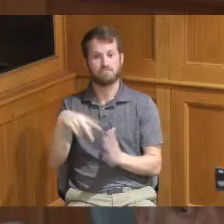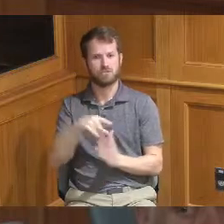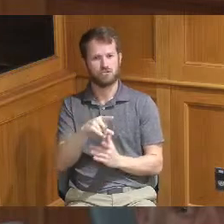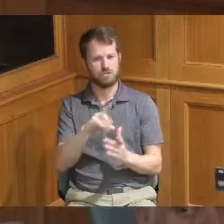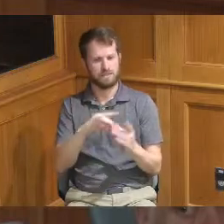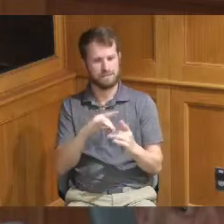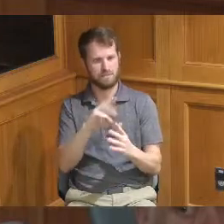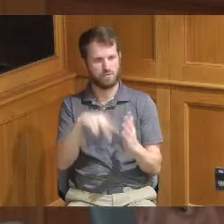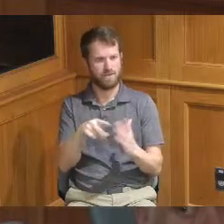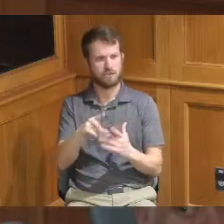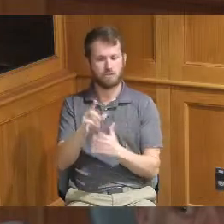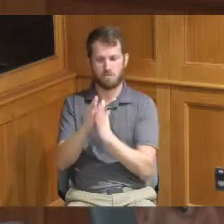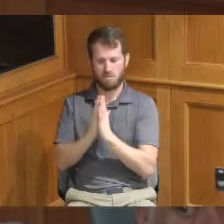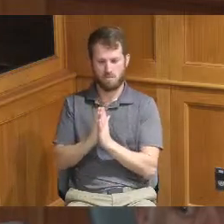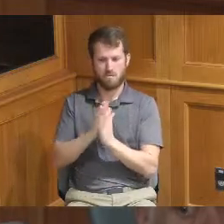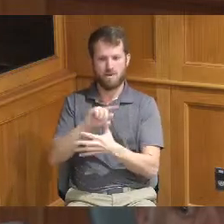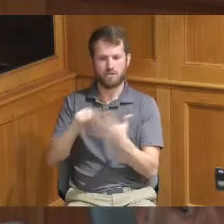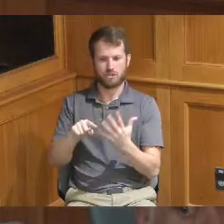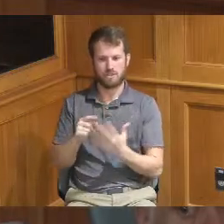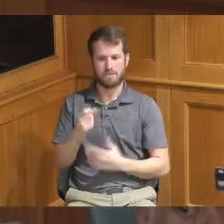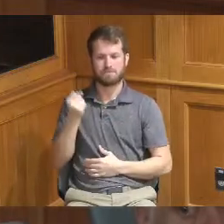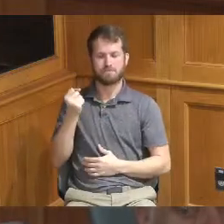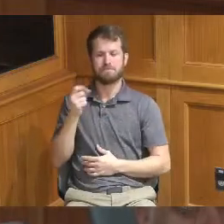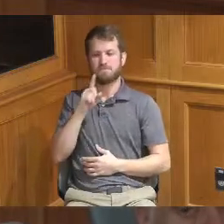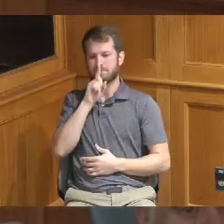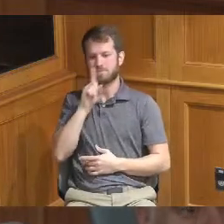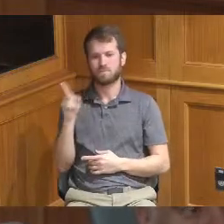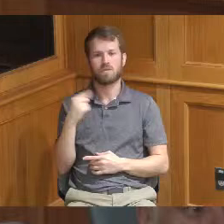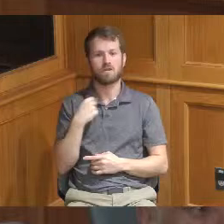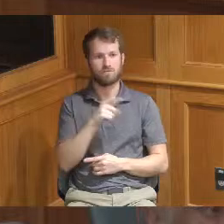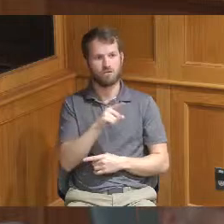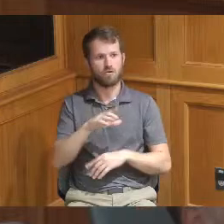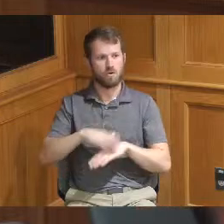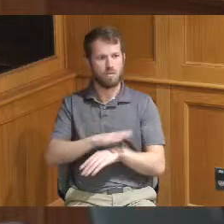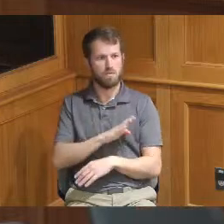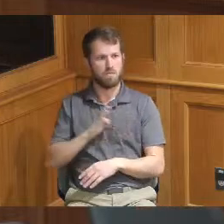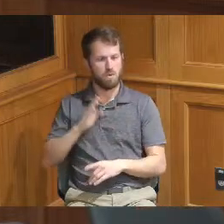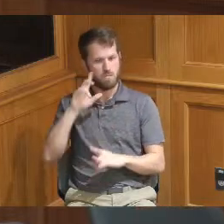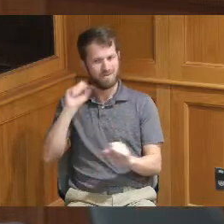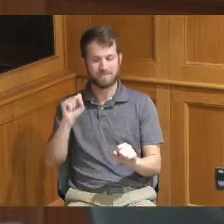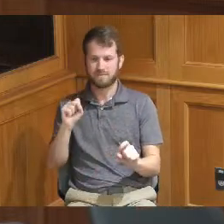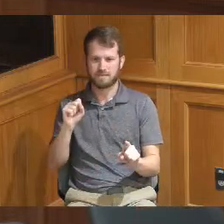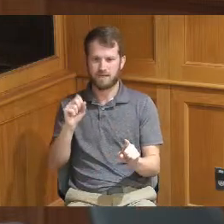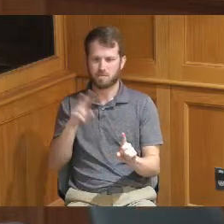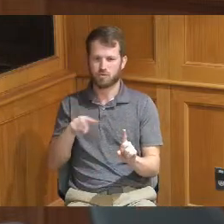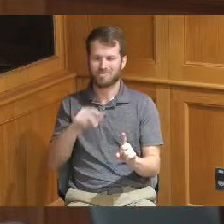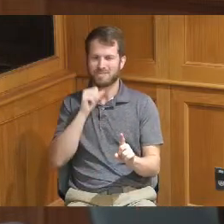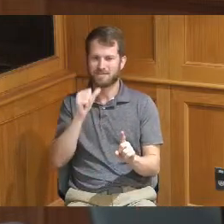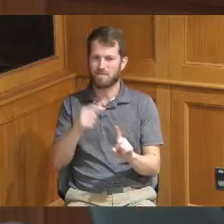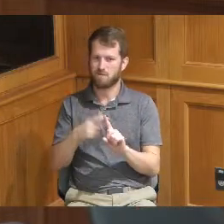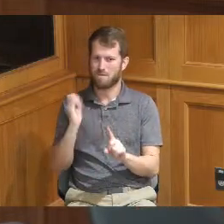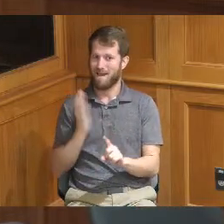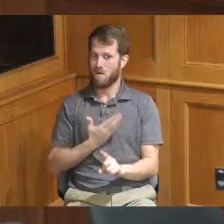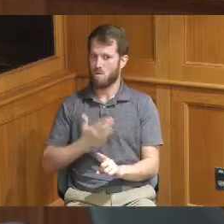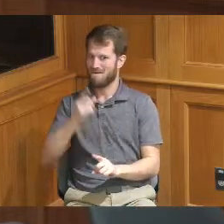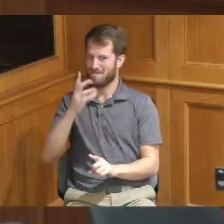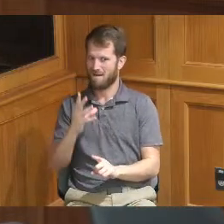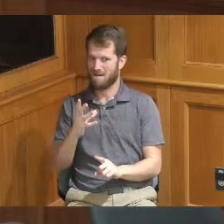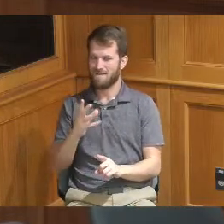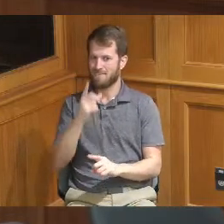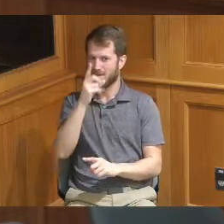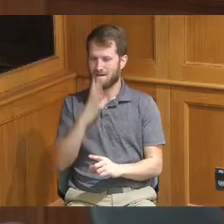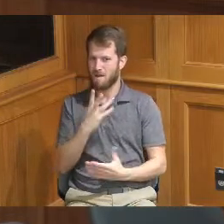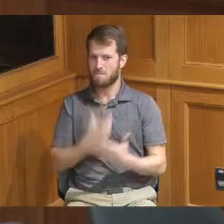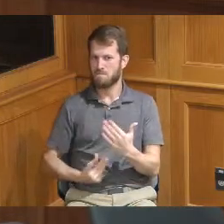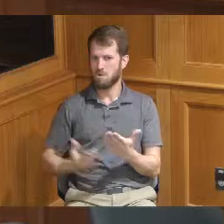about as she abstained Madam President Reese's board president. I can confirm that it wasn't from our God, because the God we both serve is a God